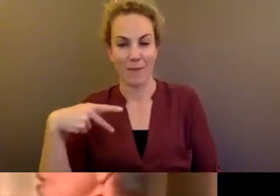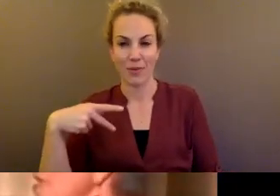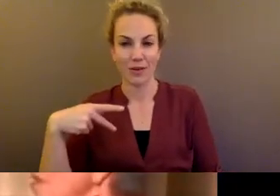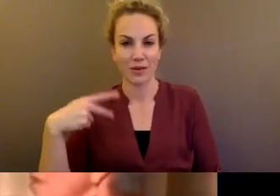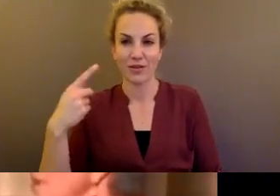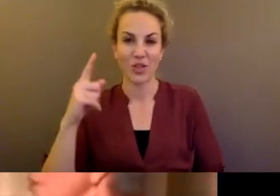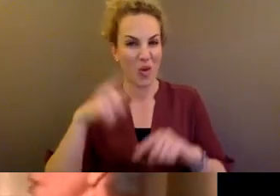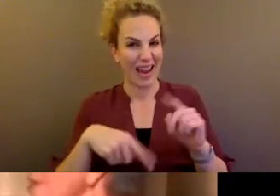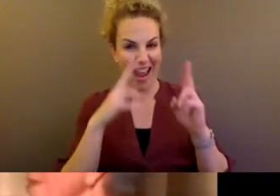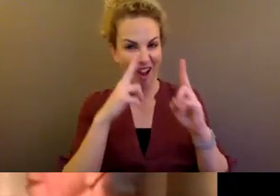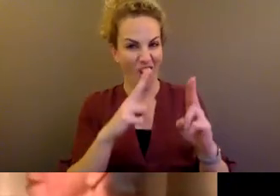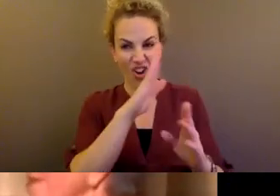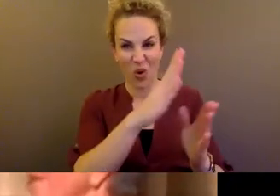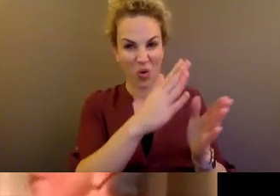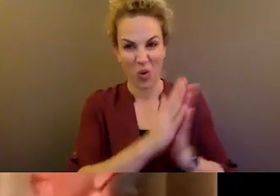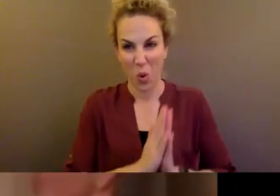we can't honor your request.